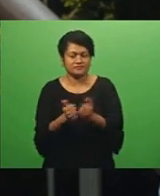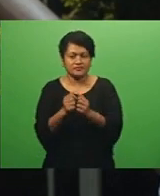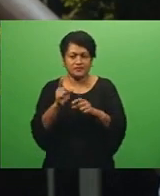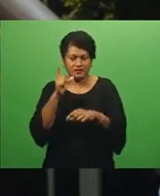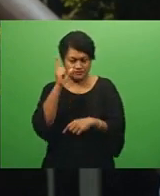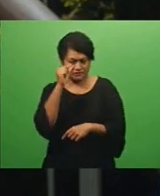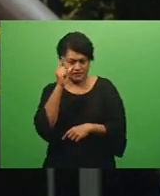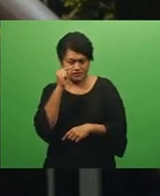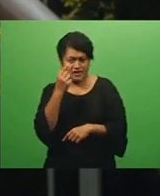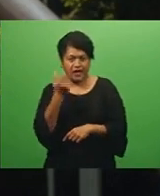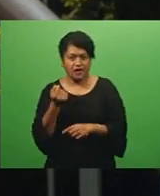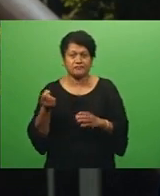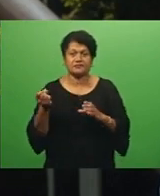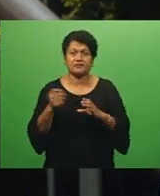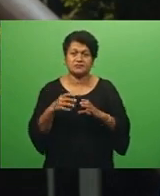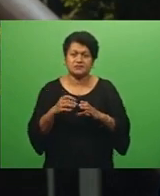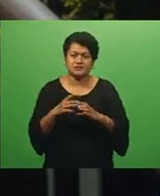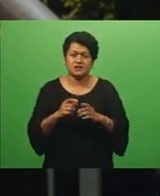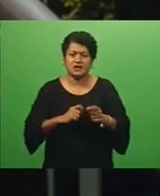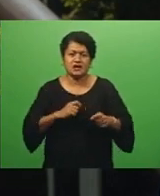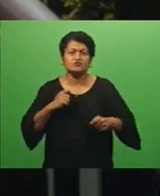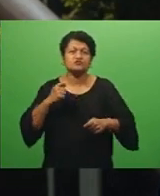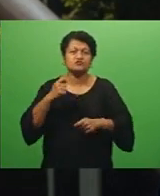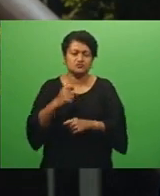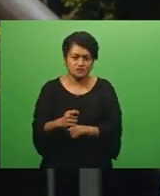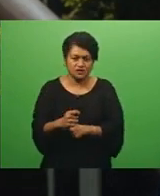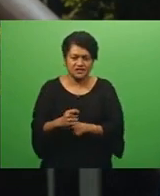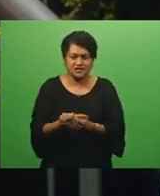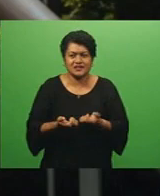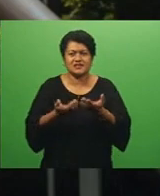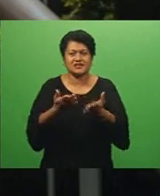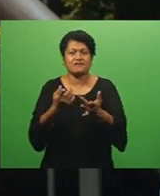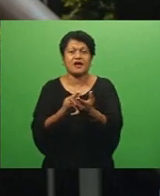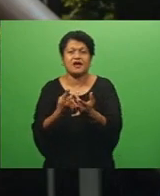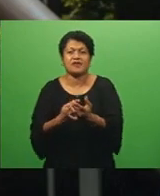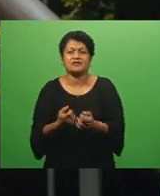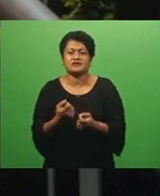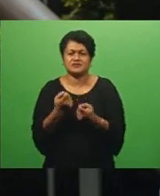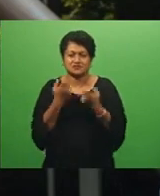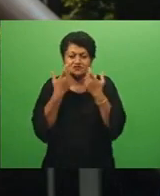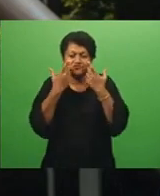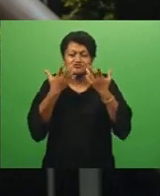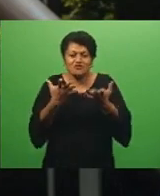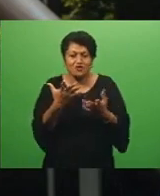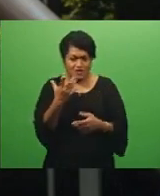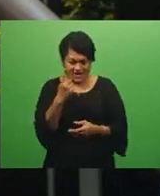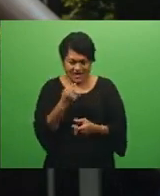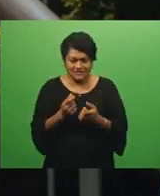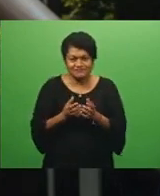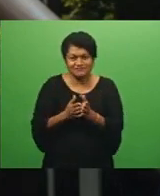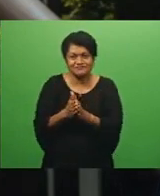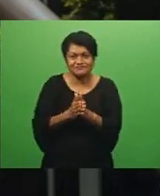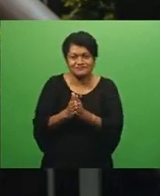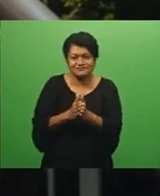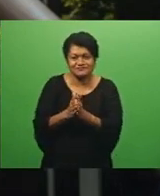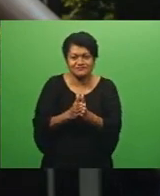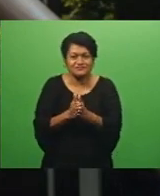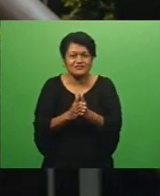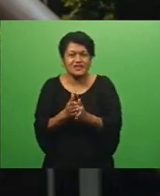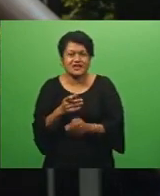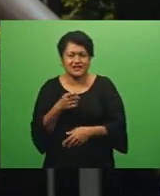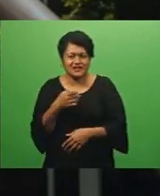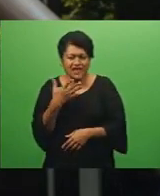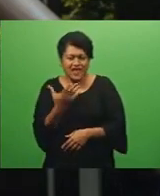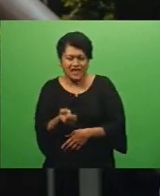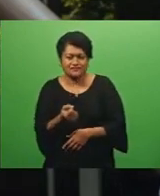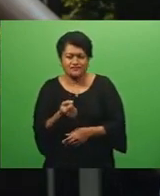investment webinars and trade symposium gives us a chance to showcase what we have to offer to the world, attracting potential investors to come and spend